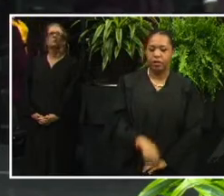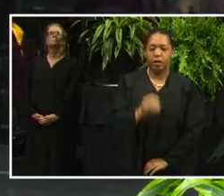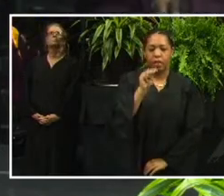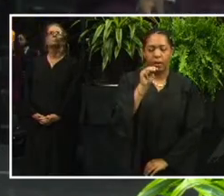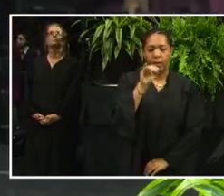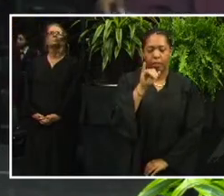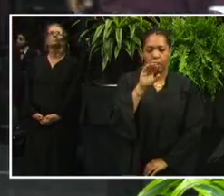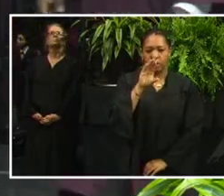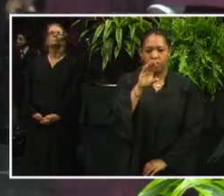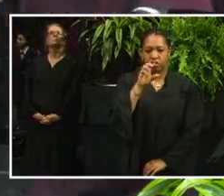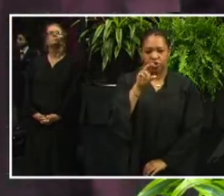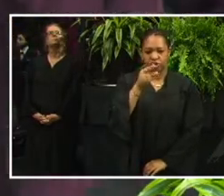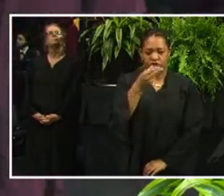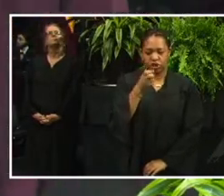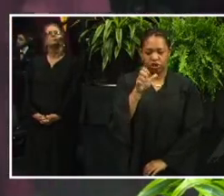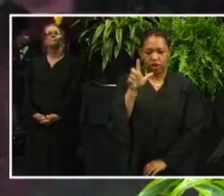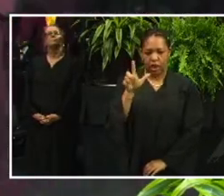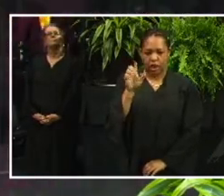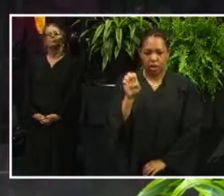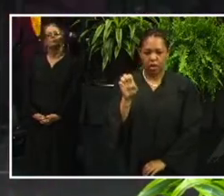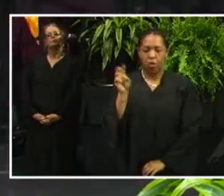Michelle Bailado Weathers.